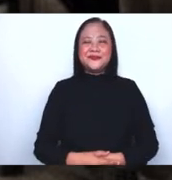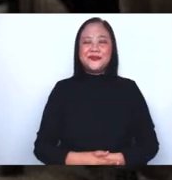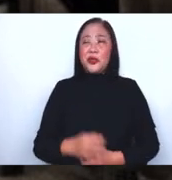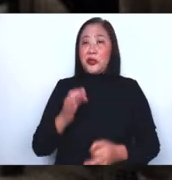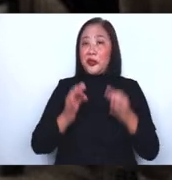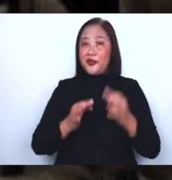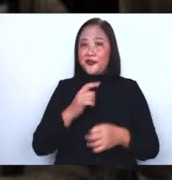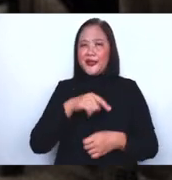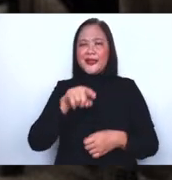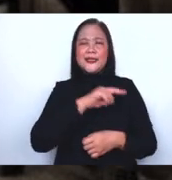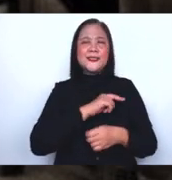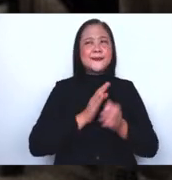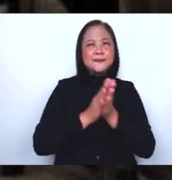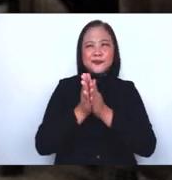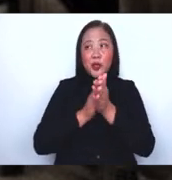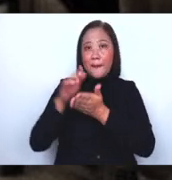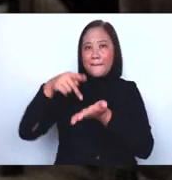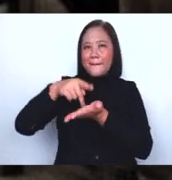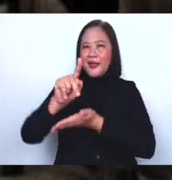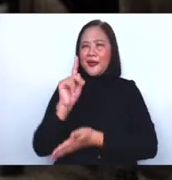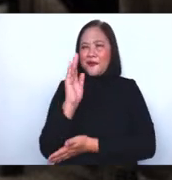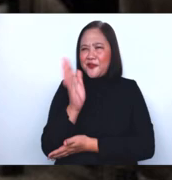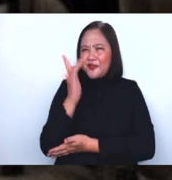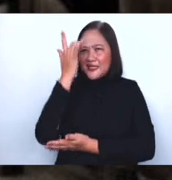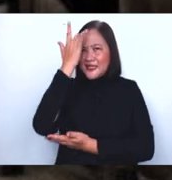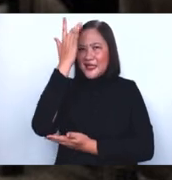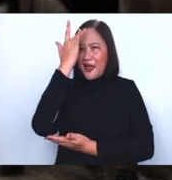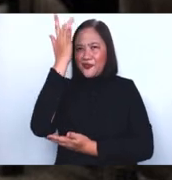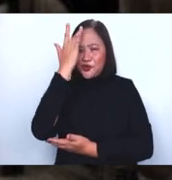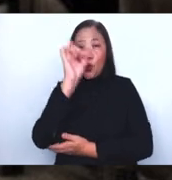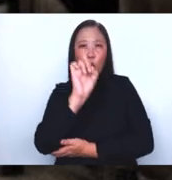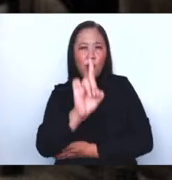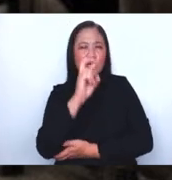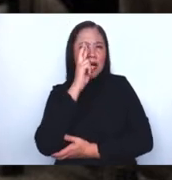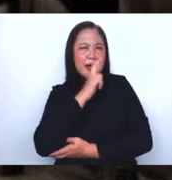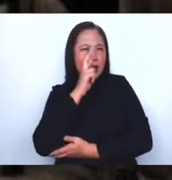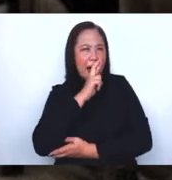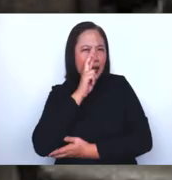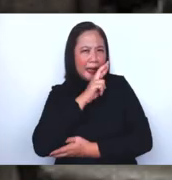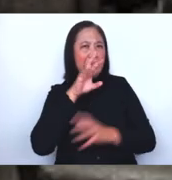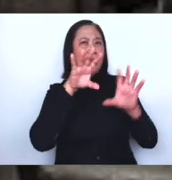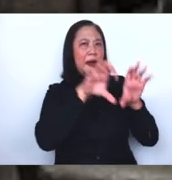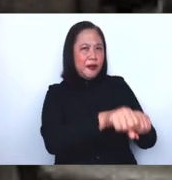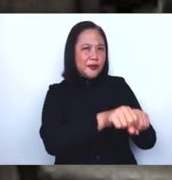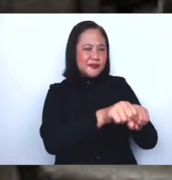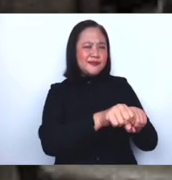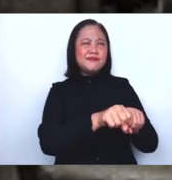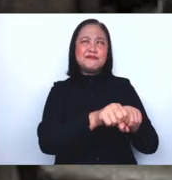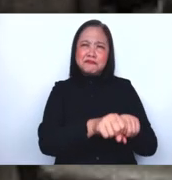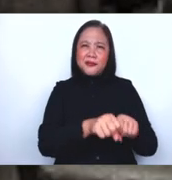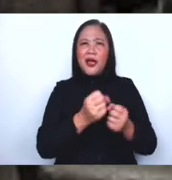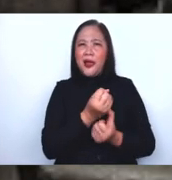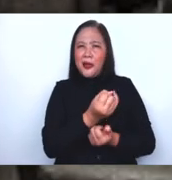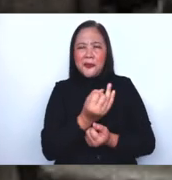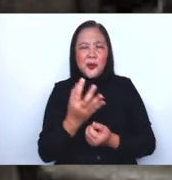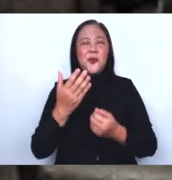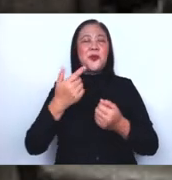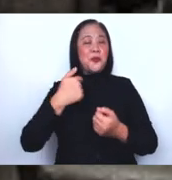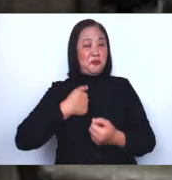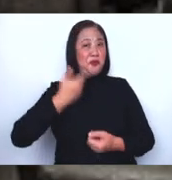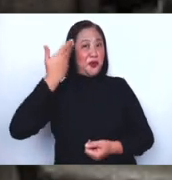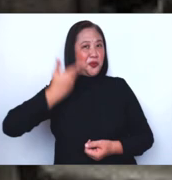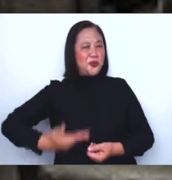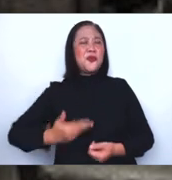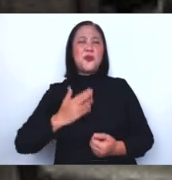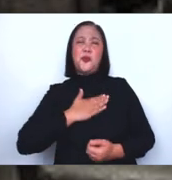If they are so eager to pay 50 centavos for one rat, how they will welcome somebody